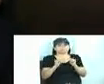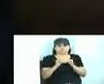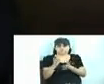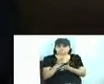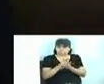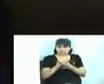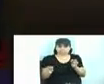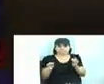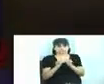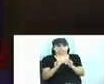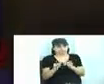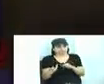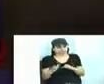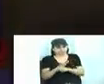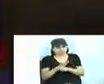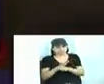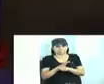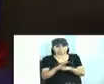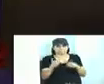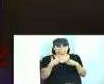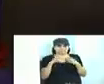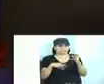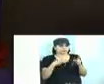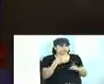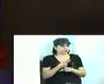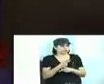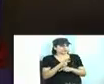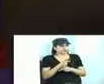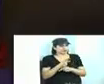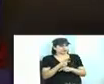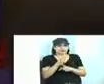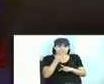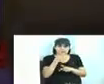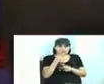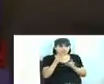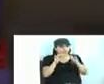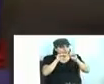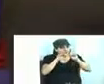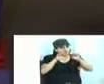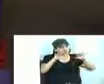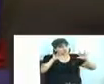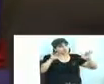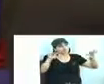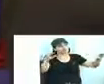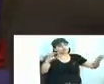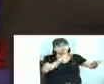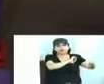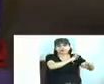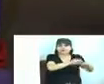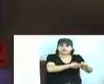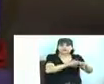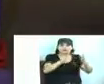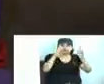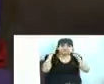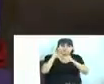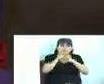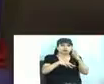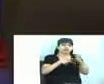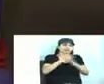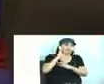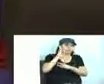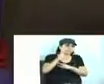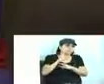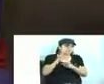of love, to have the kind of life that you are hoping to lead and to exude the kind of energy that you hope the world is going